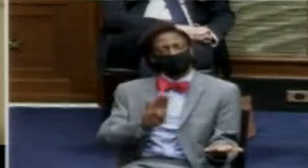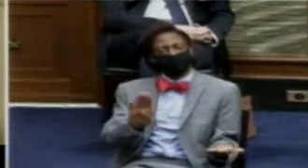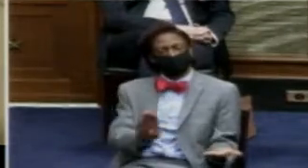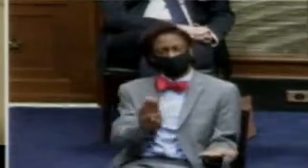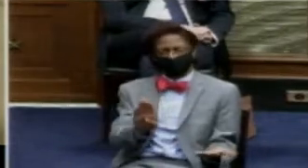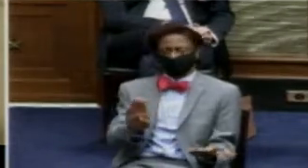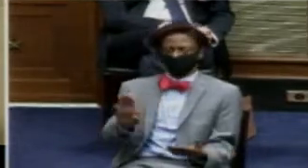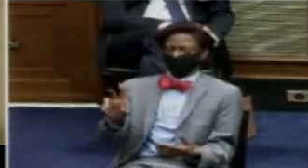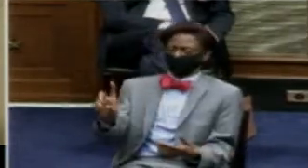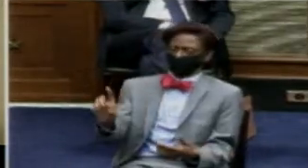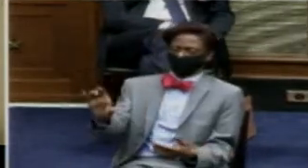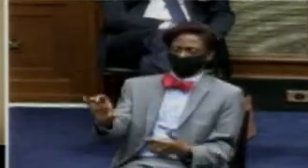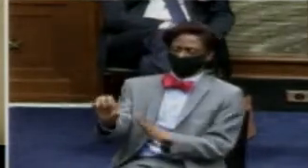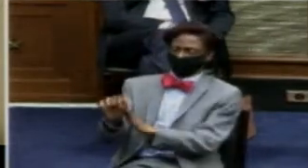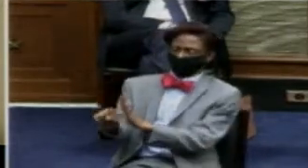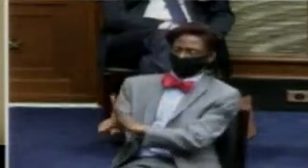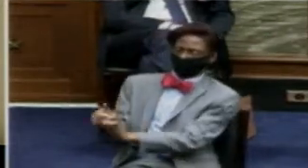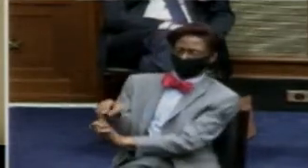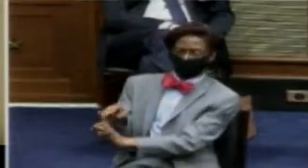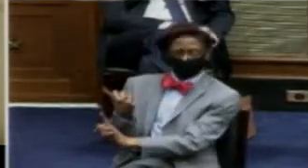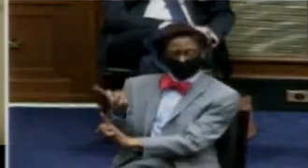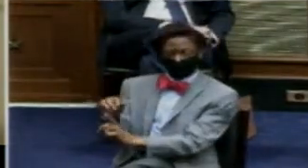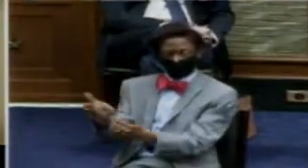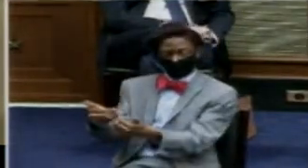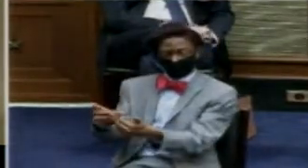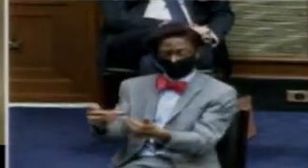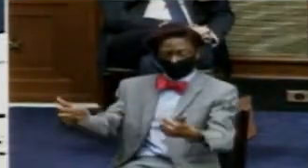DC statehood a bipartisan issue in your opinion?